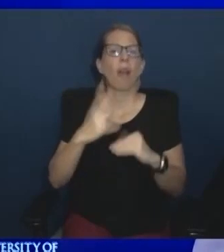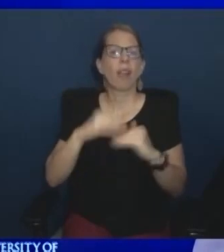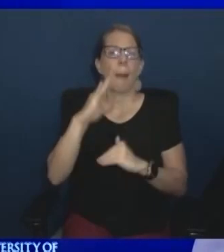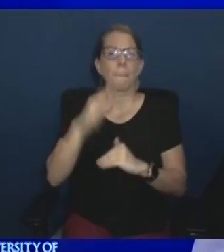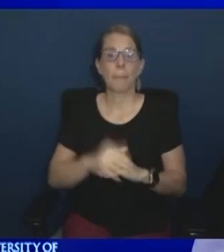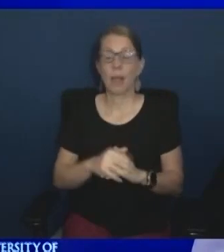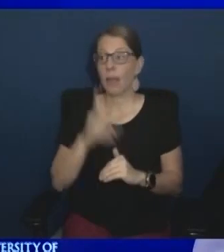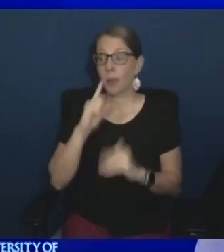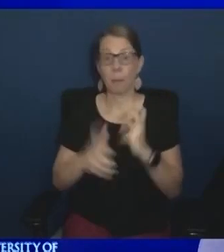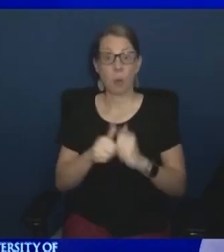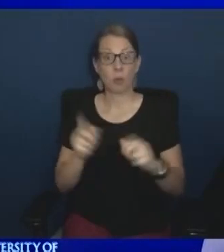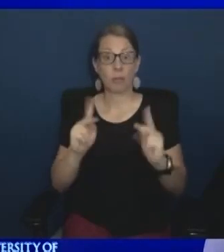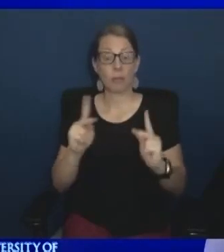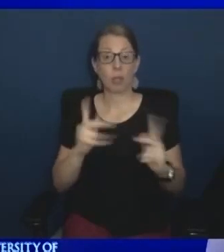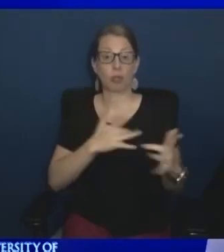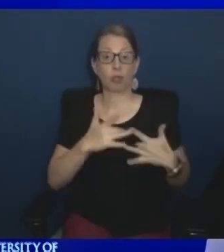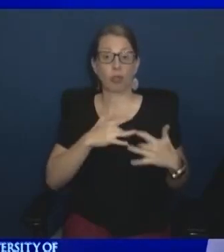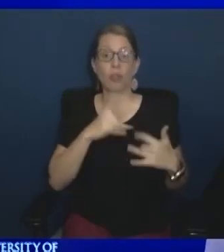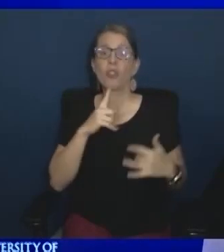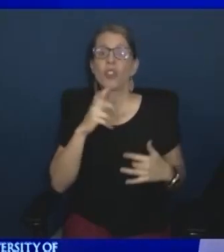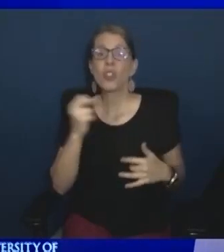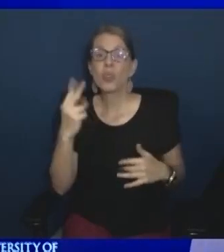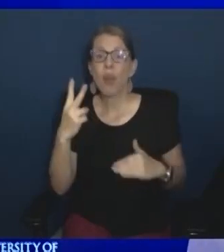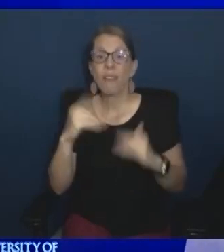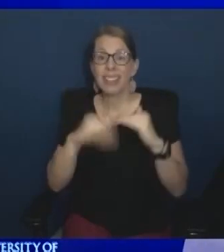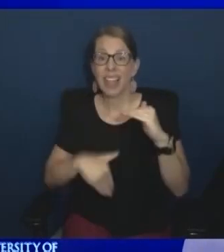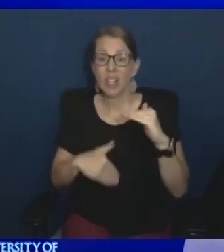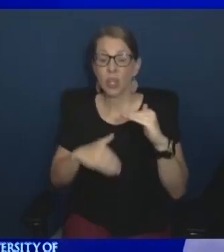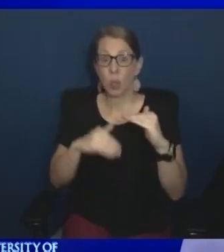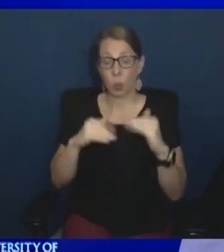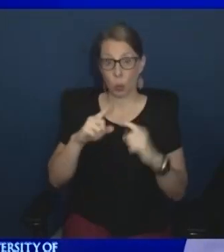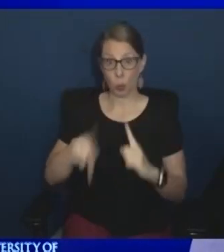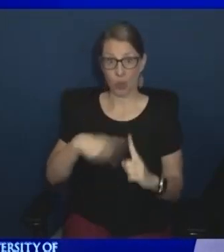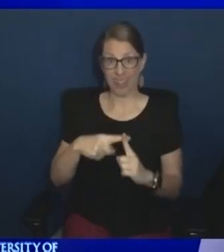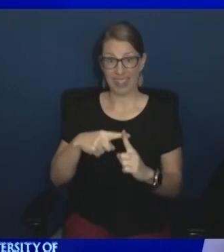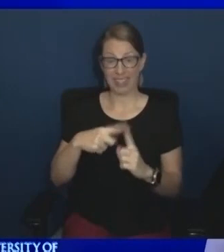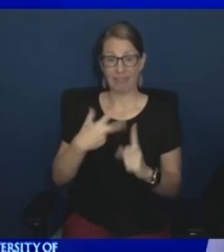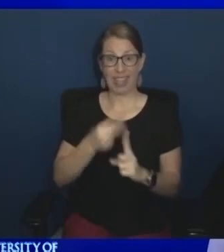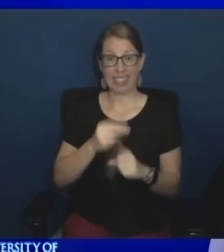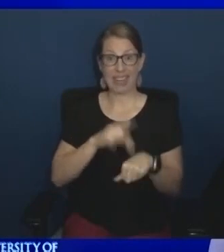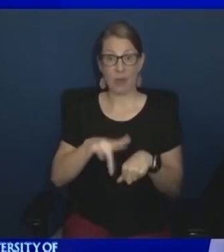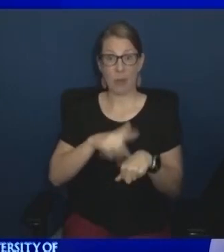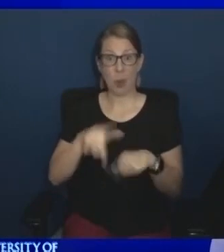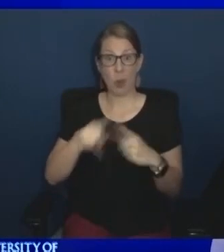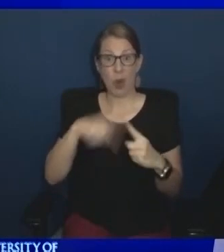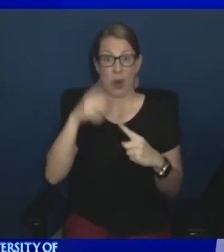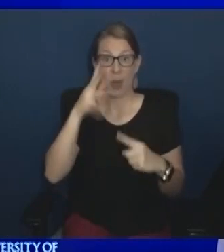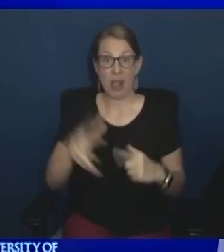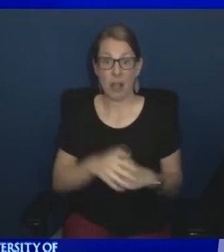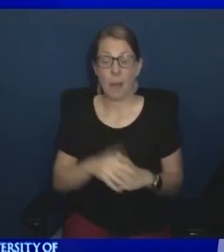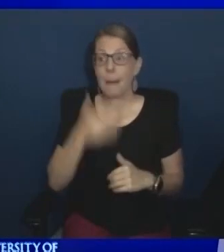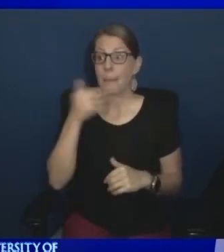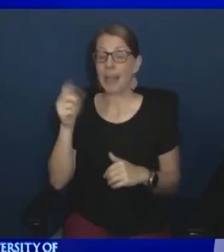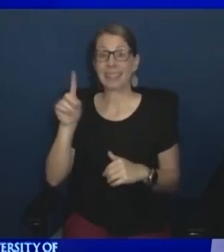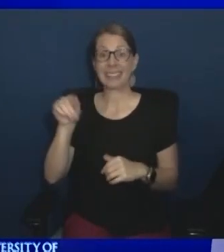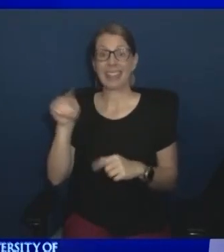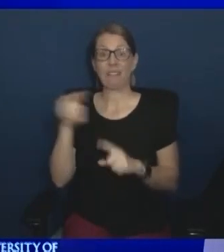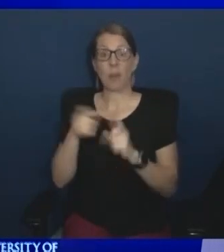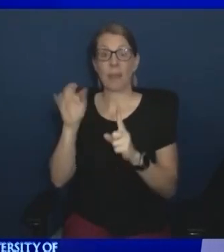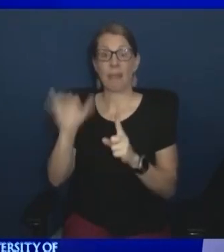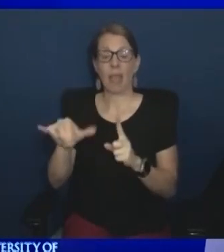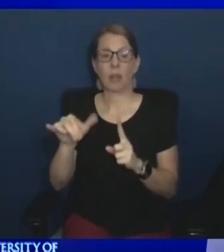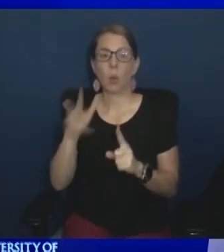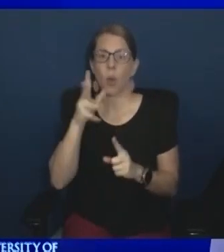concerned with the people that are 12 and younger, and when are those vaccinations going to be available? The best data we have from that is probably later